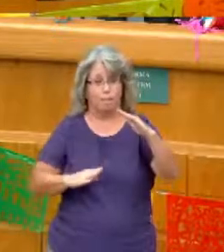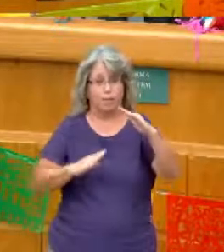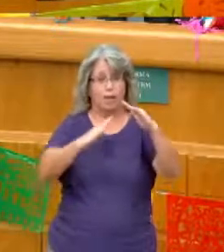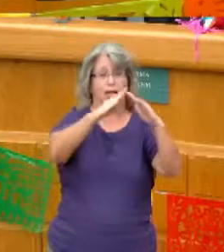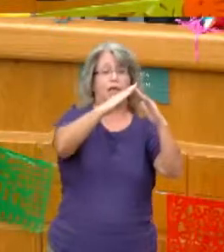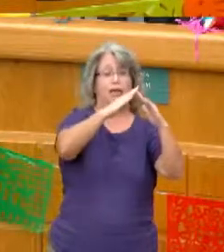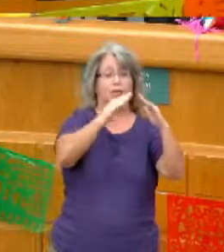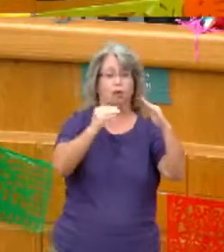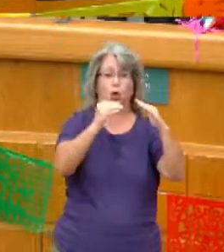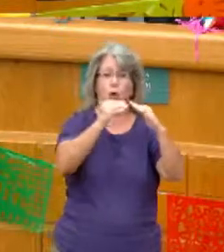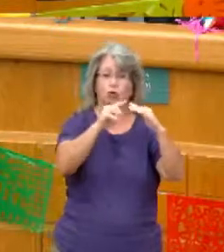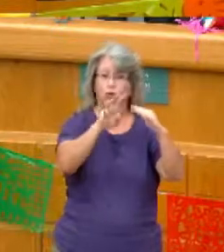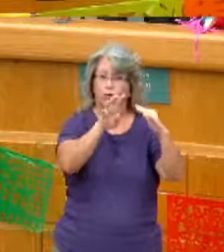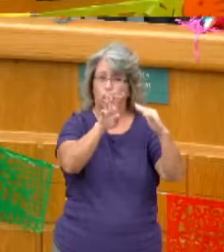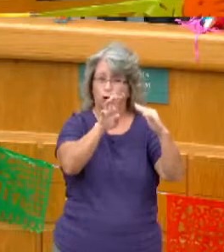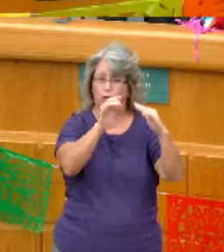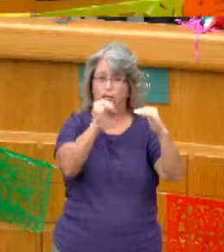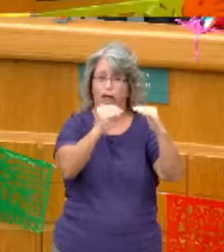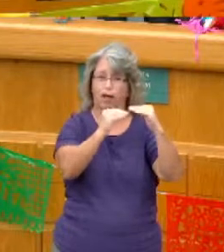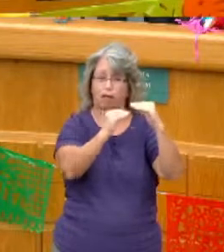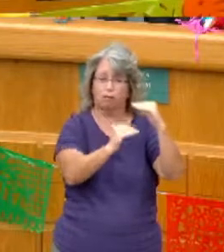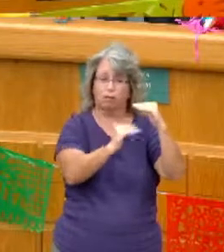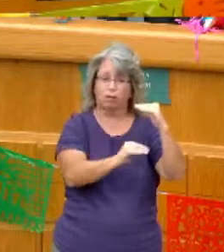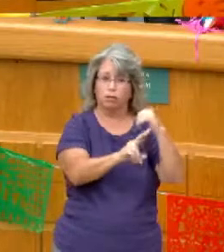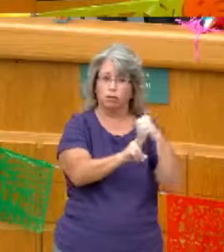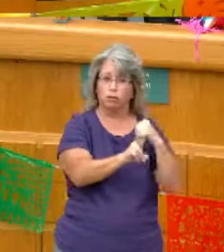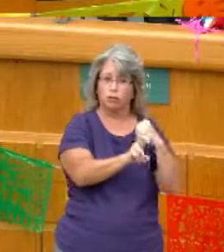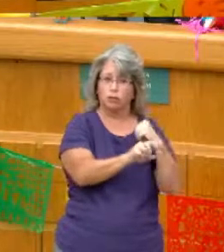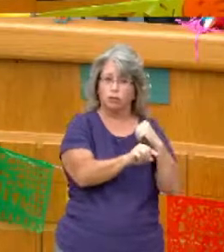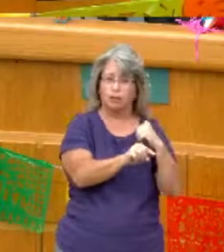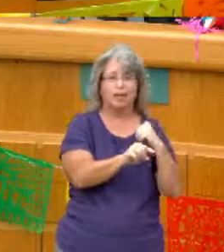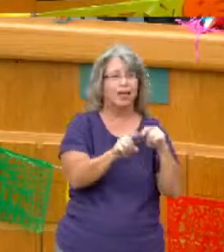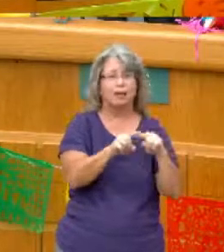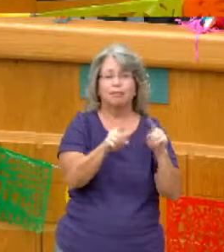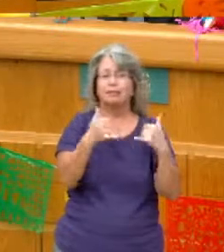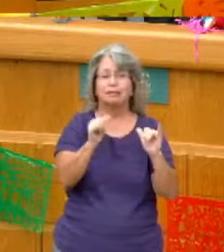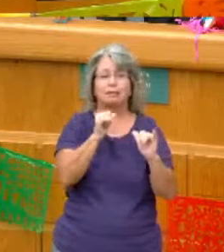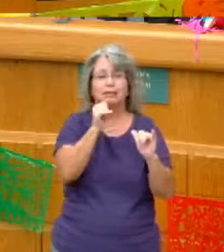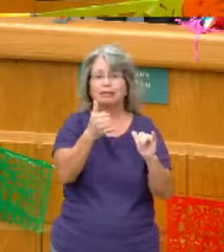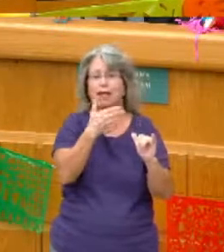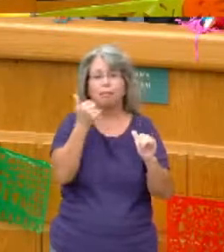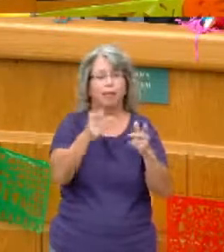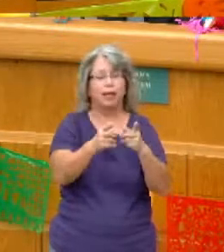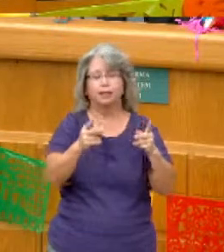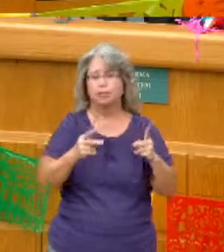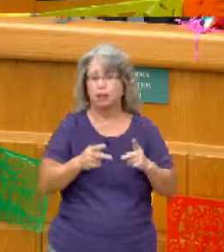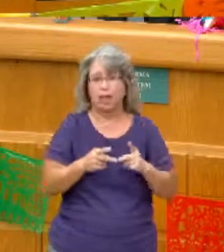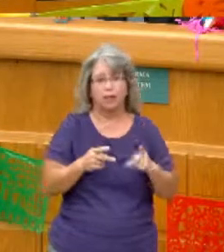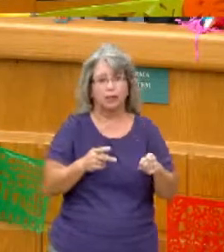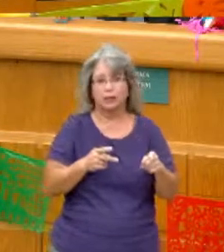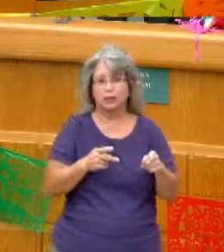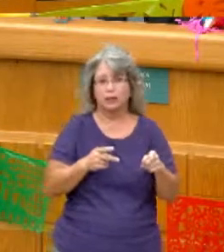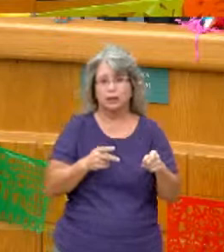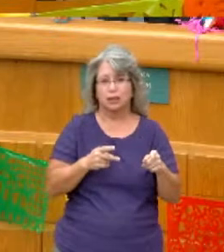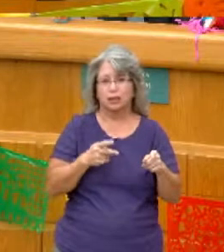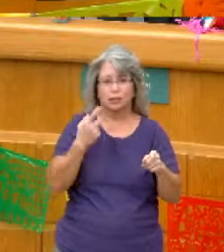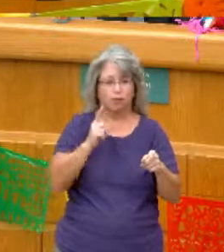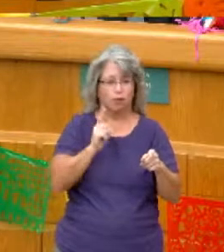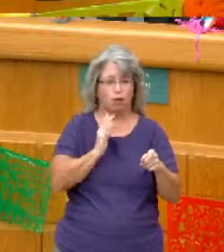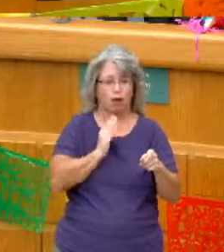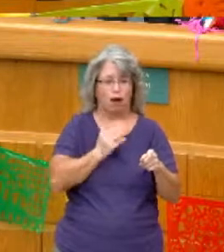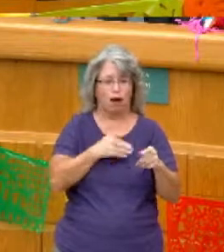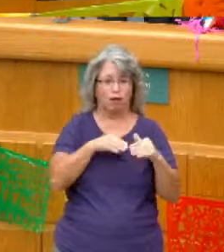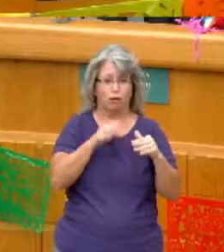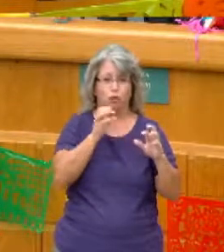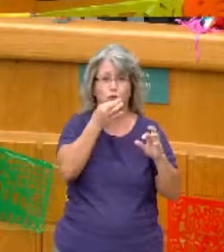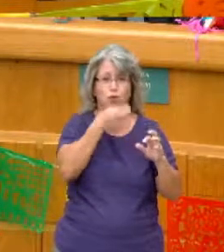lower at 200, but that's not the best place to be if we're getting ready to go into the winter peak. So